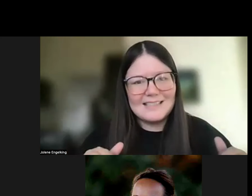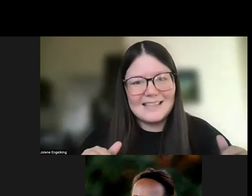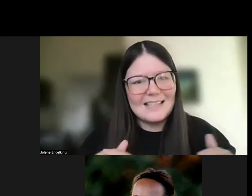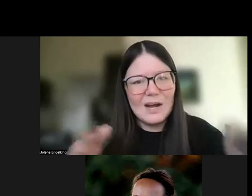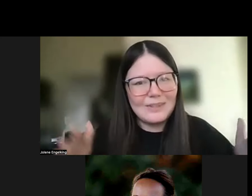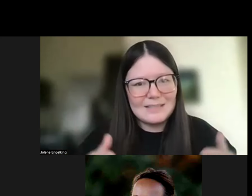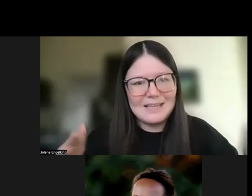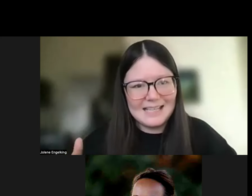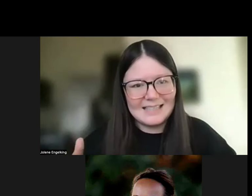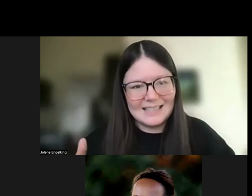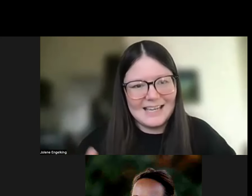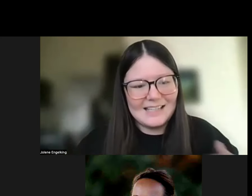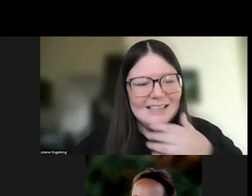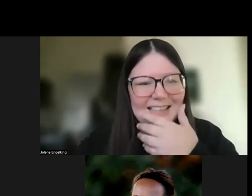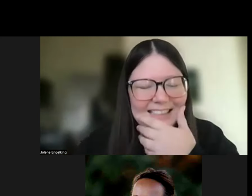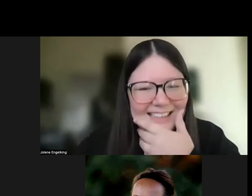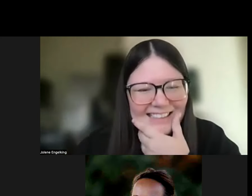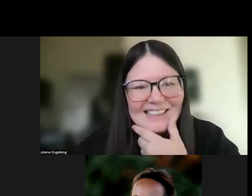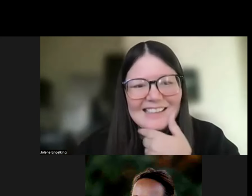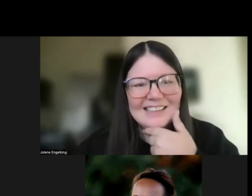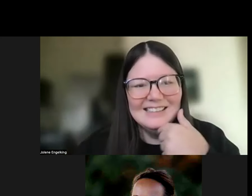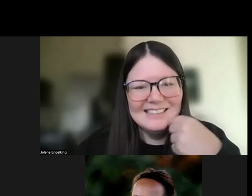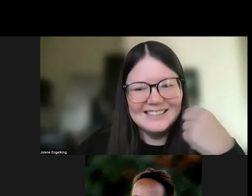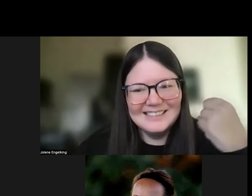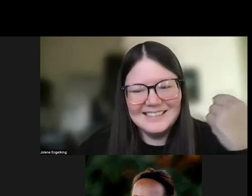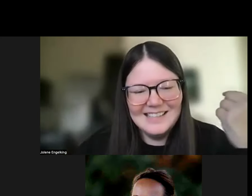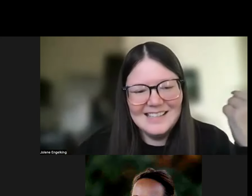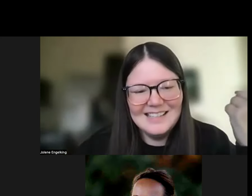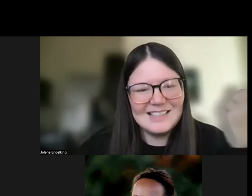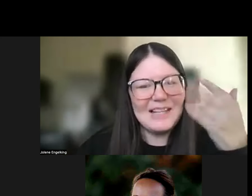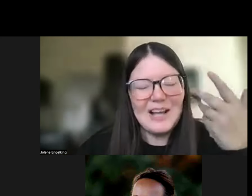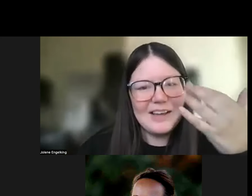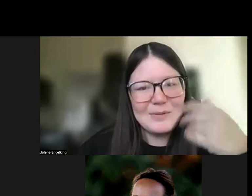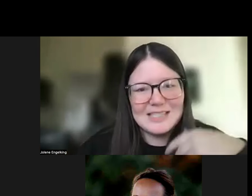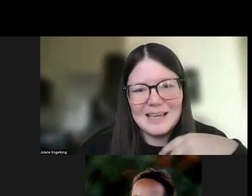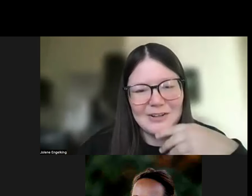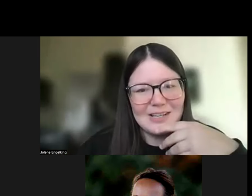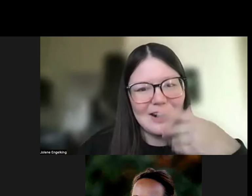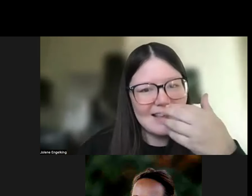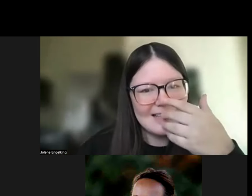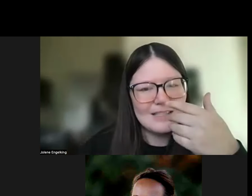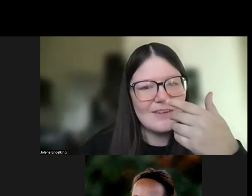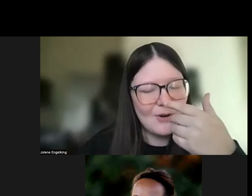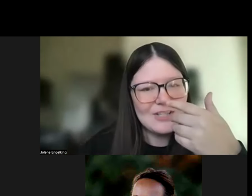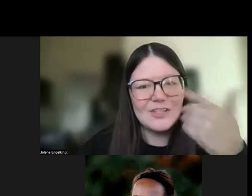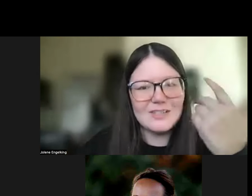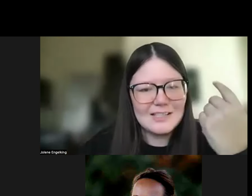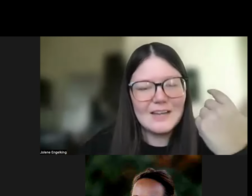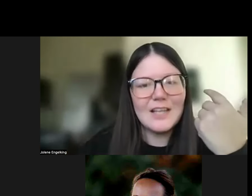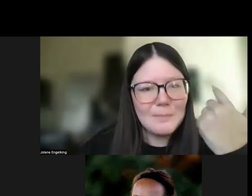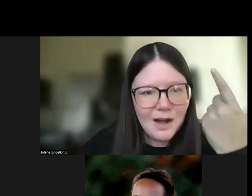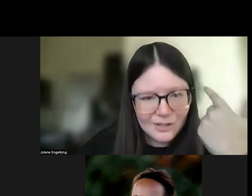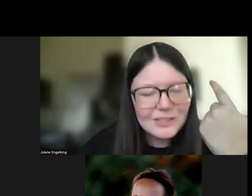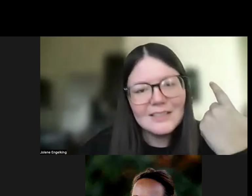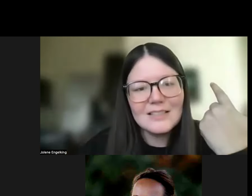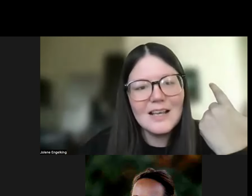equal. And it's like, that's not what this means. That's Like, not at all what this means. so that's all I Yeah. was thinking about. So I don't have any like specific questions. I just have a